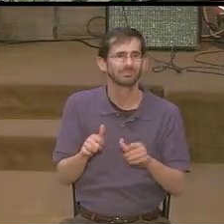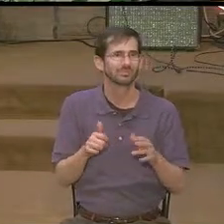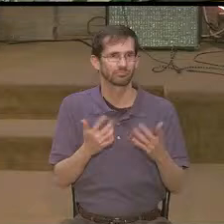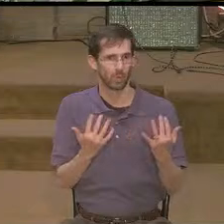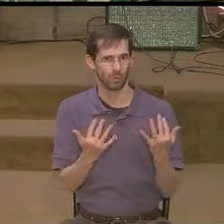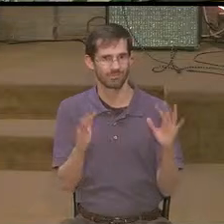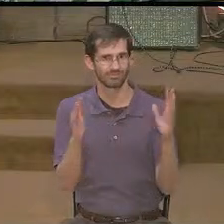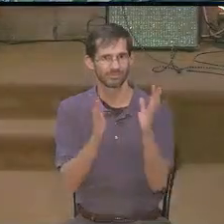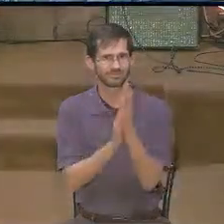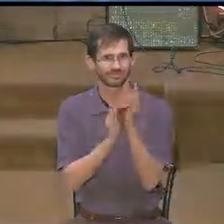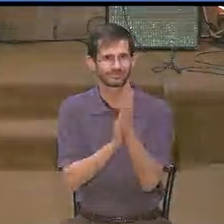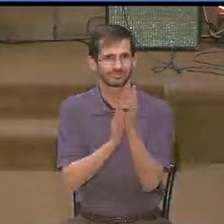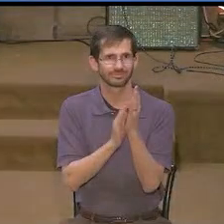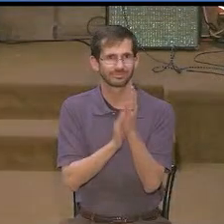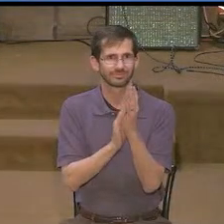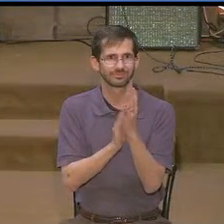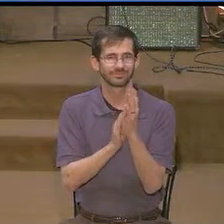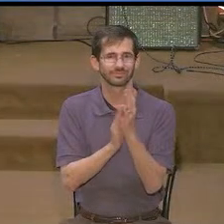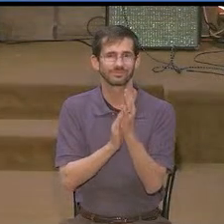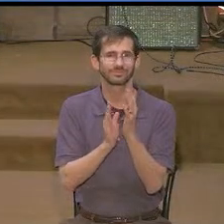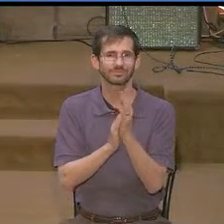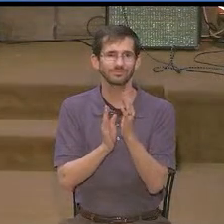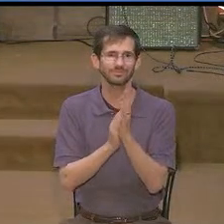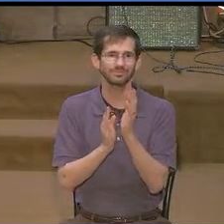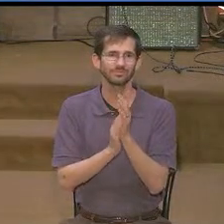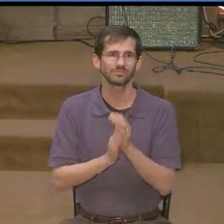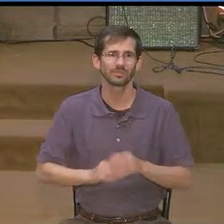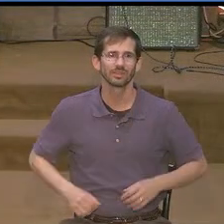wait while you clap your hands there.